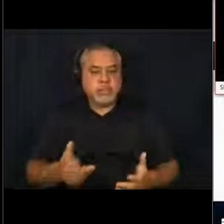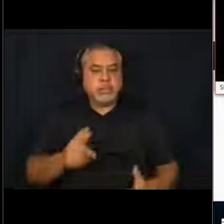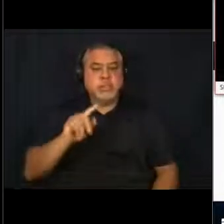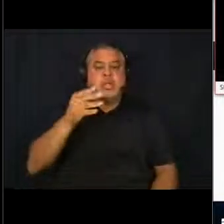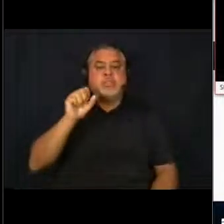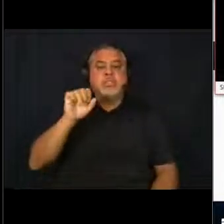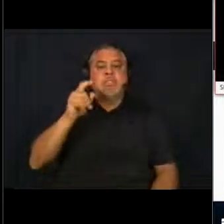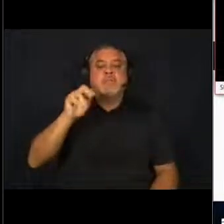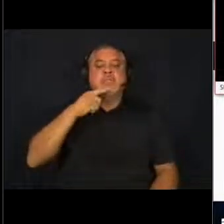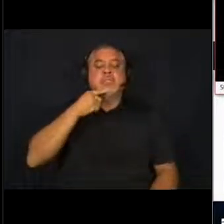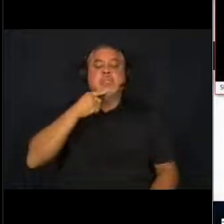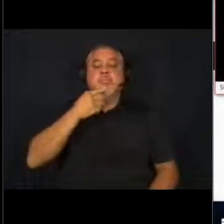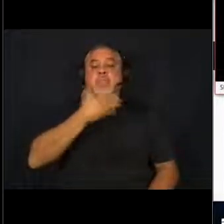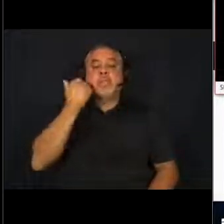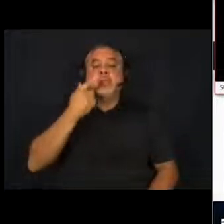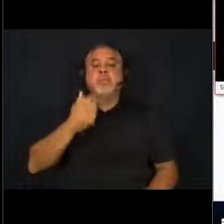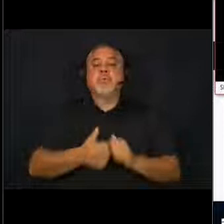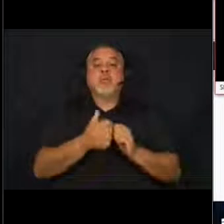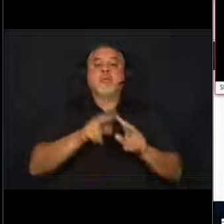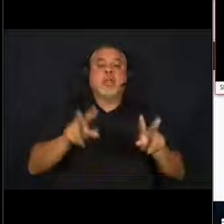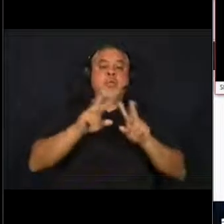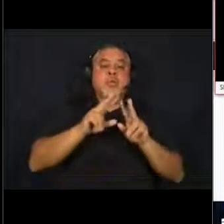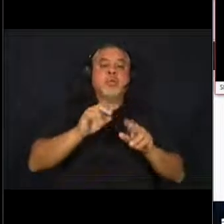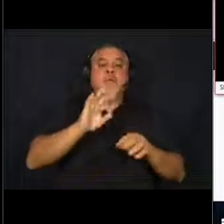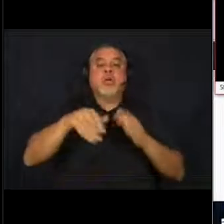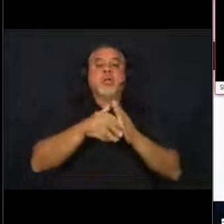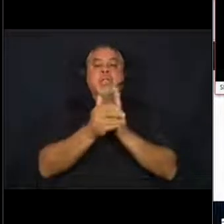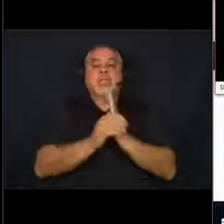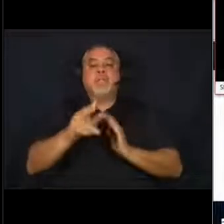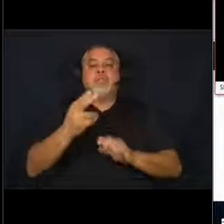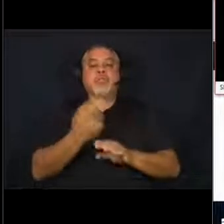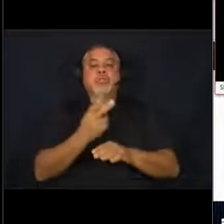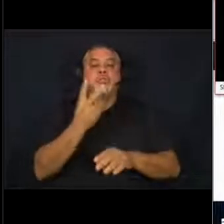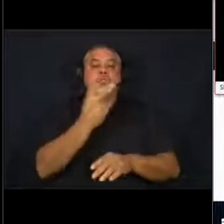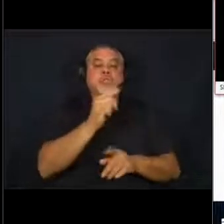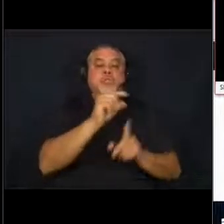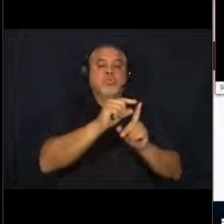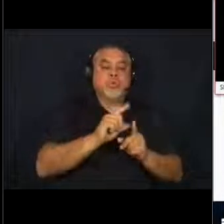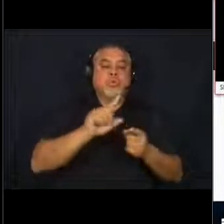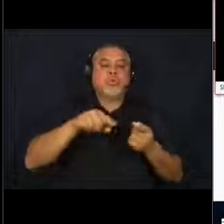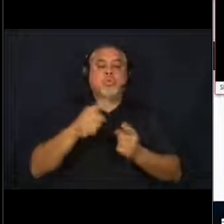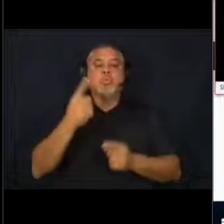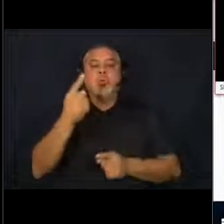when he said the most valuable of all talents is never using 2 words when 1 word will do.